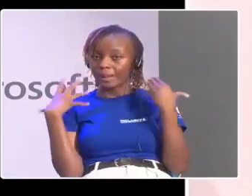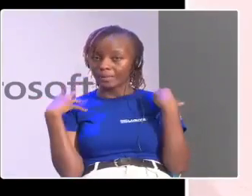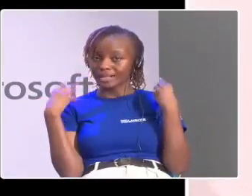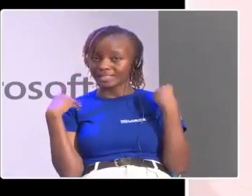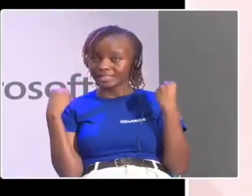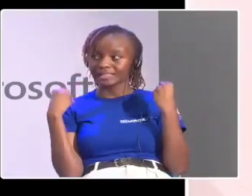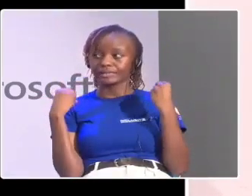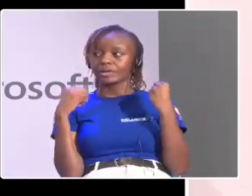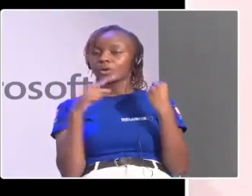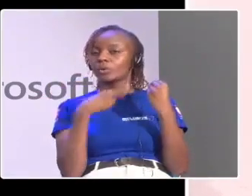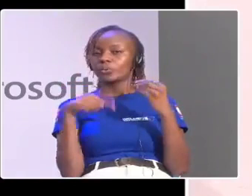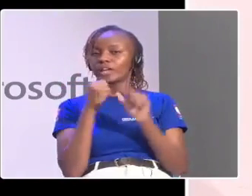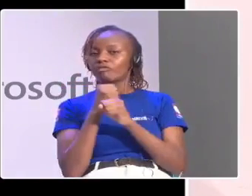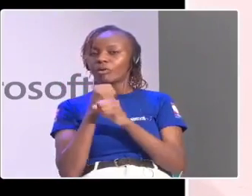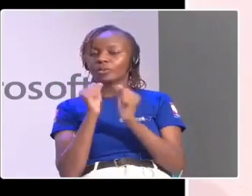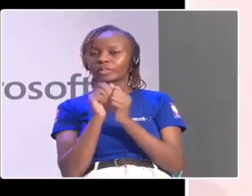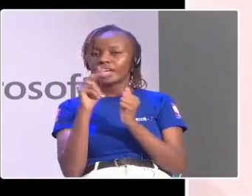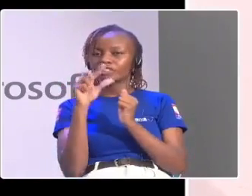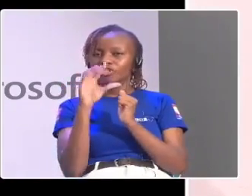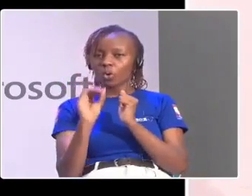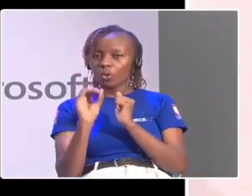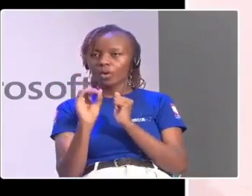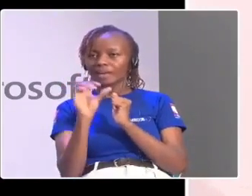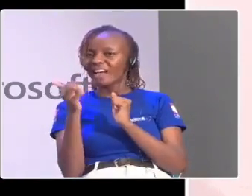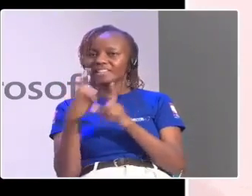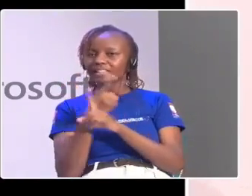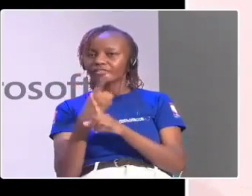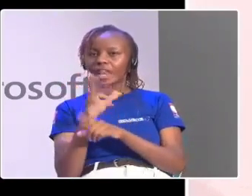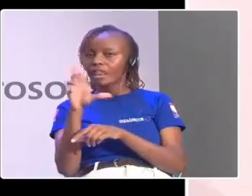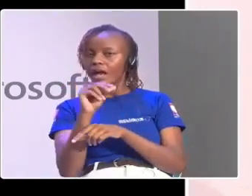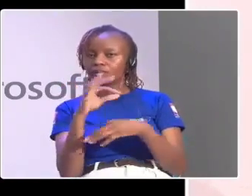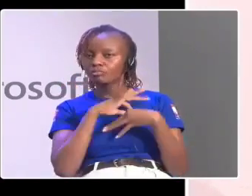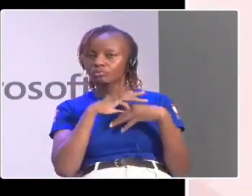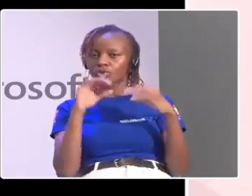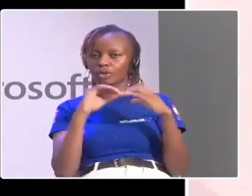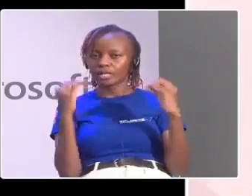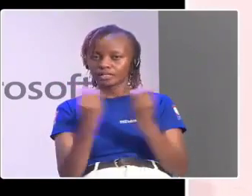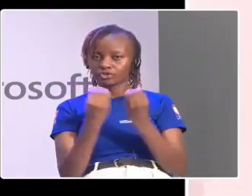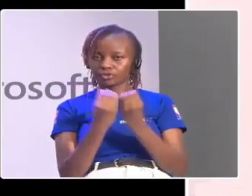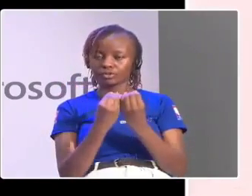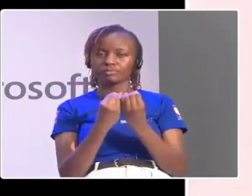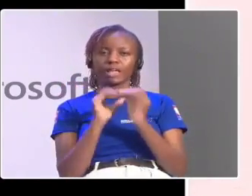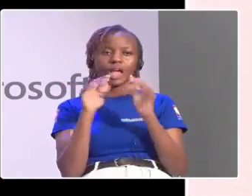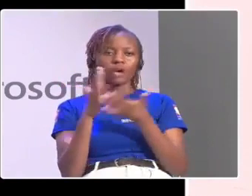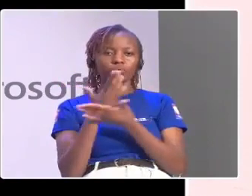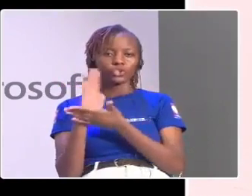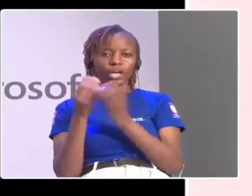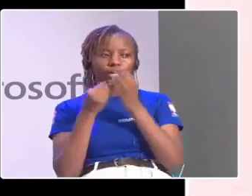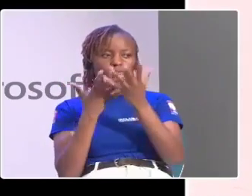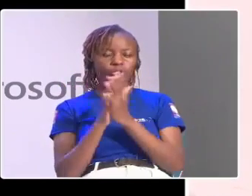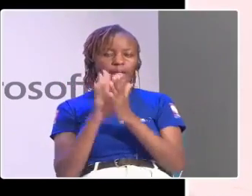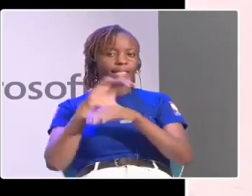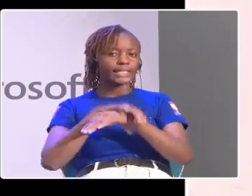the NGOs or NPOs, the nonprofit organizations, in terms of sharing information and